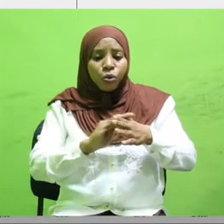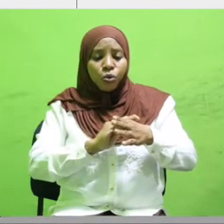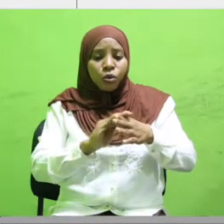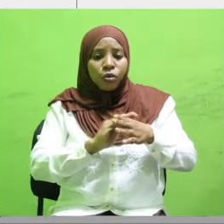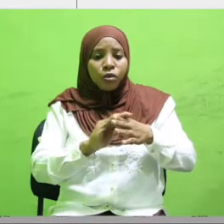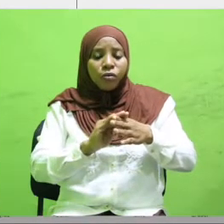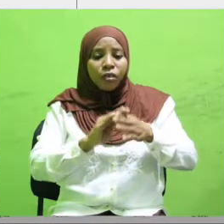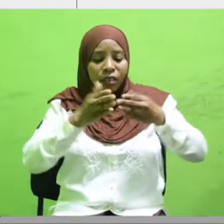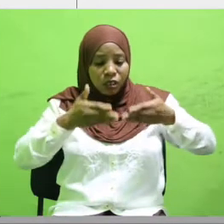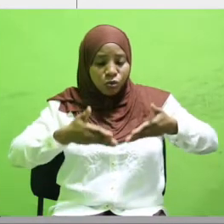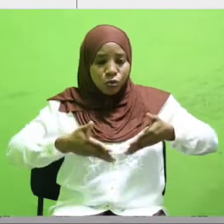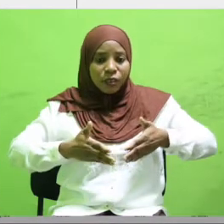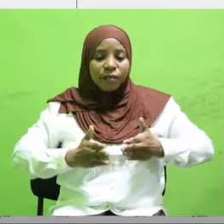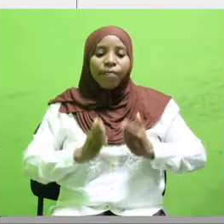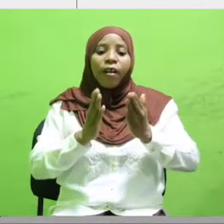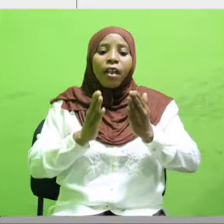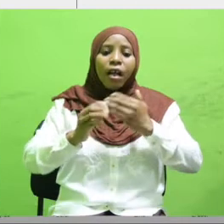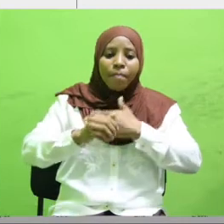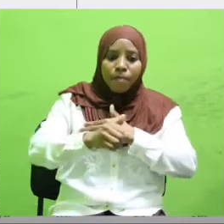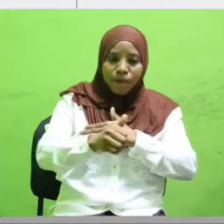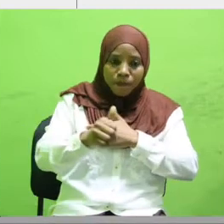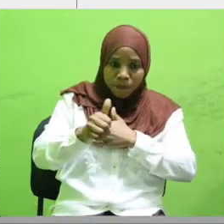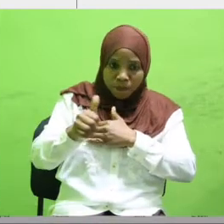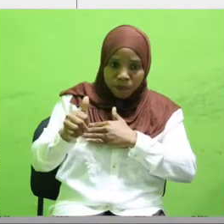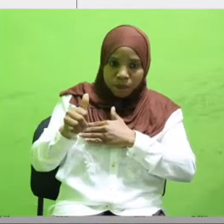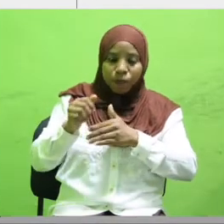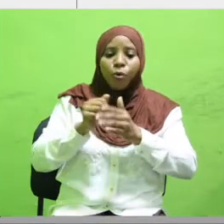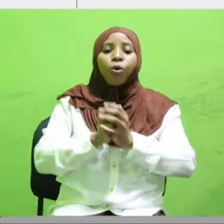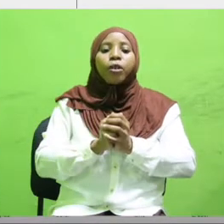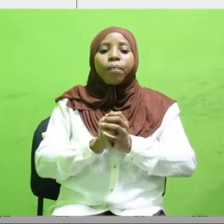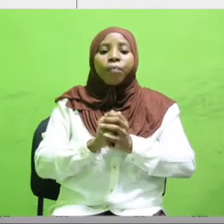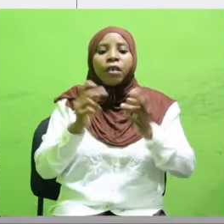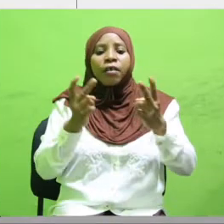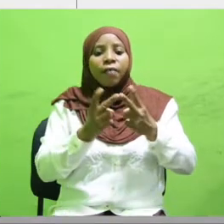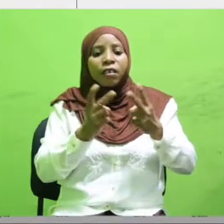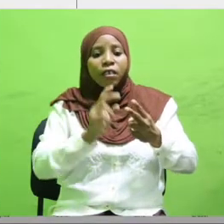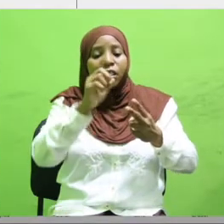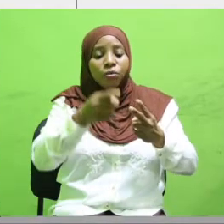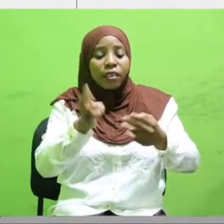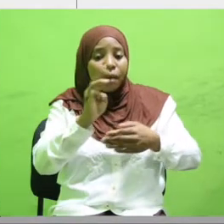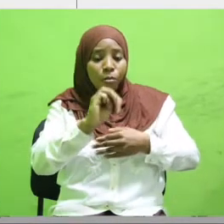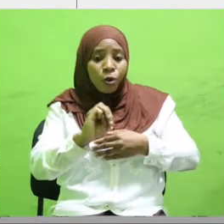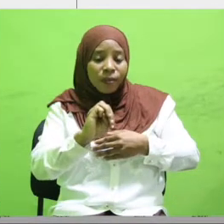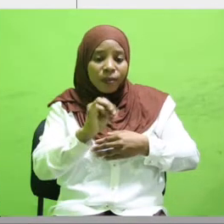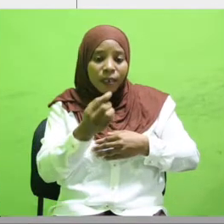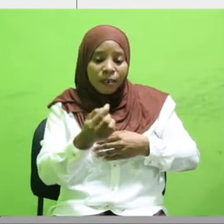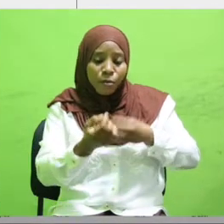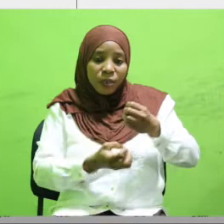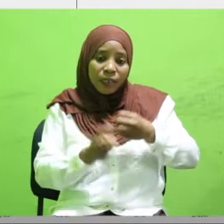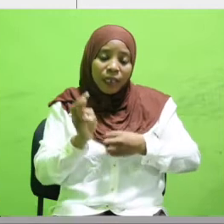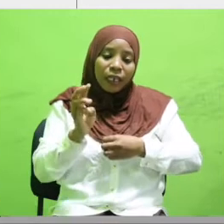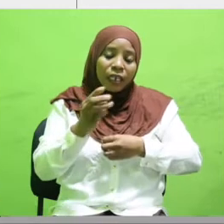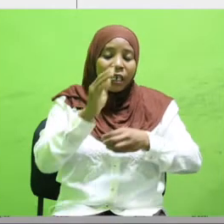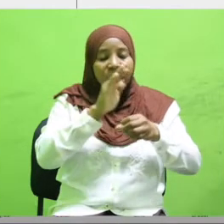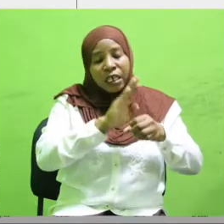organs known as zygospores. Also, they are mostly small. So, in terms of size, members